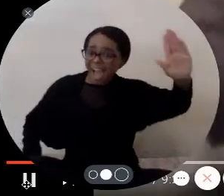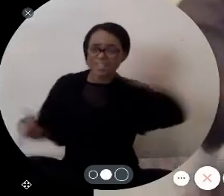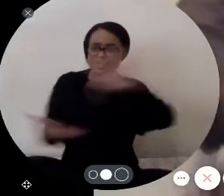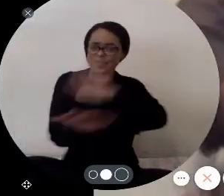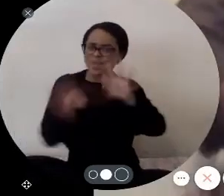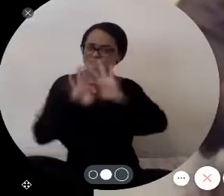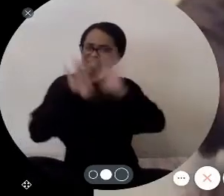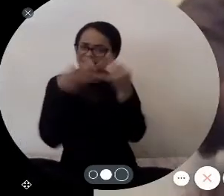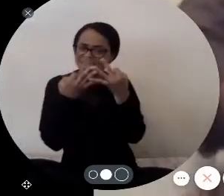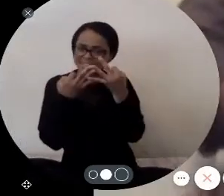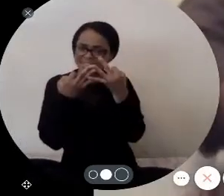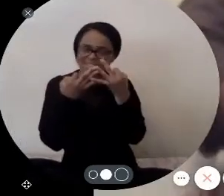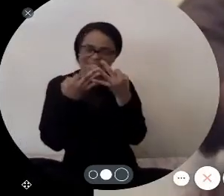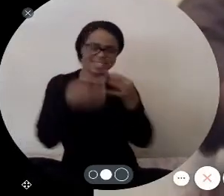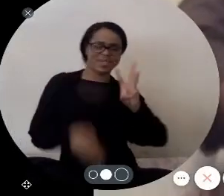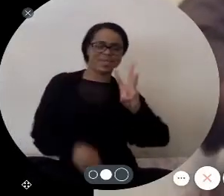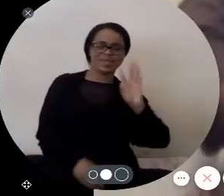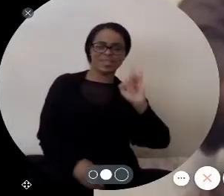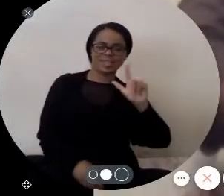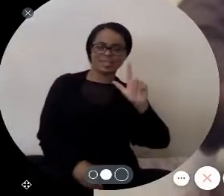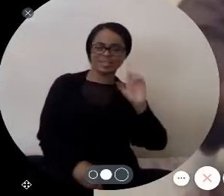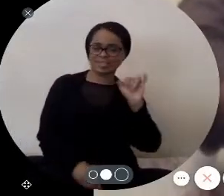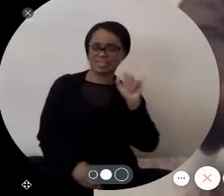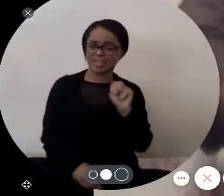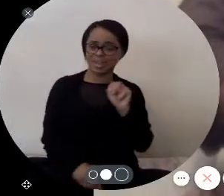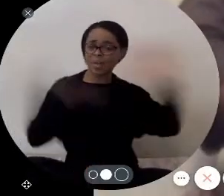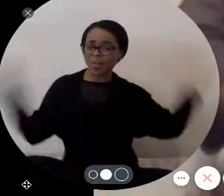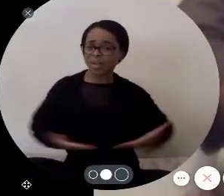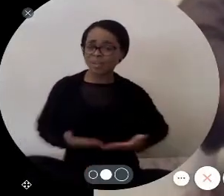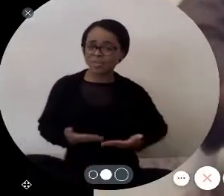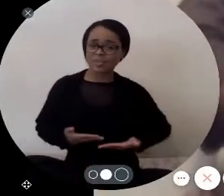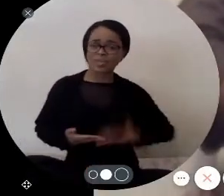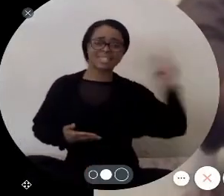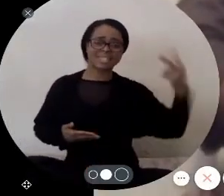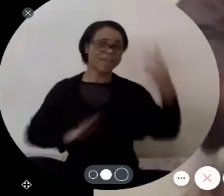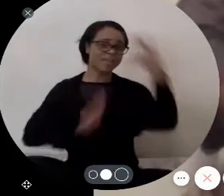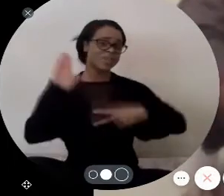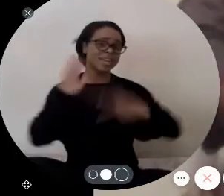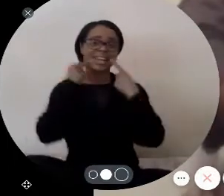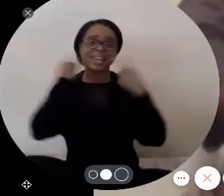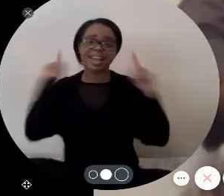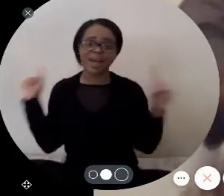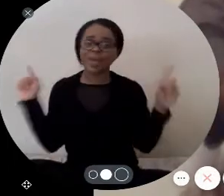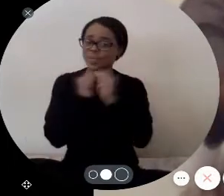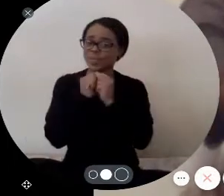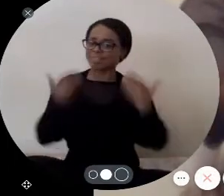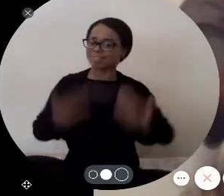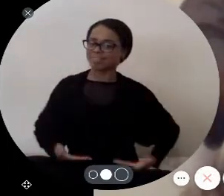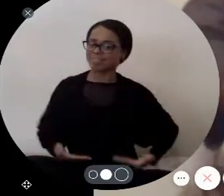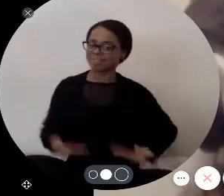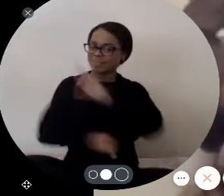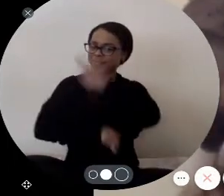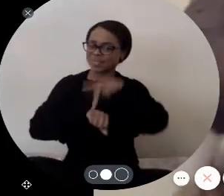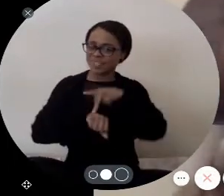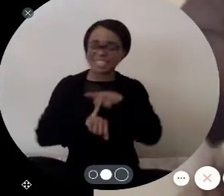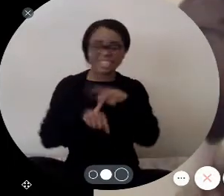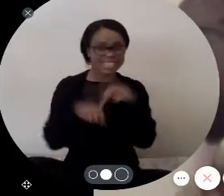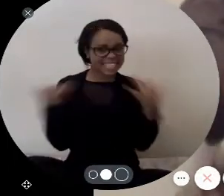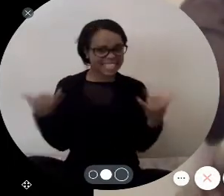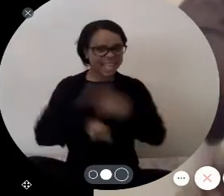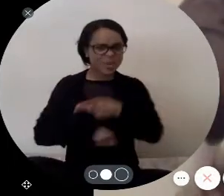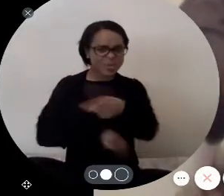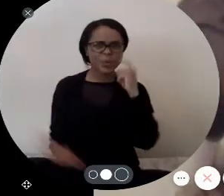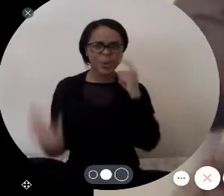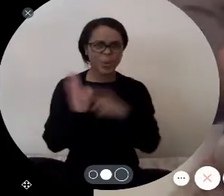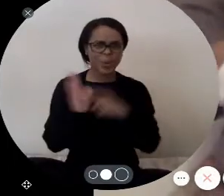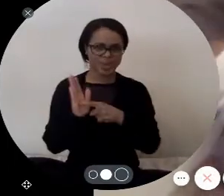Family, and welcome to our second virtual read aloud with the principal. So today, as you may notice,